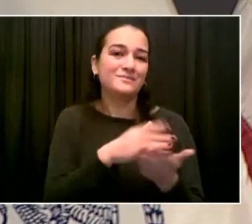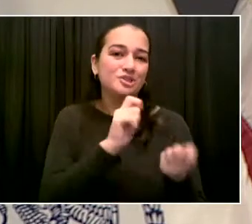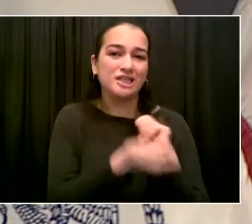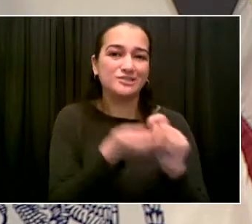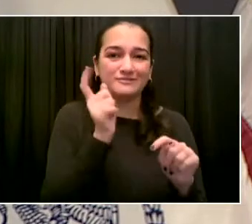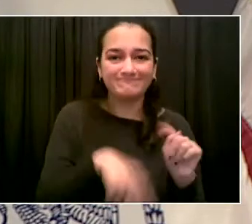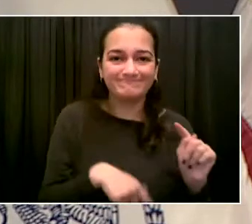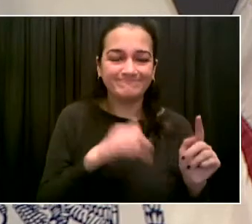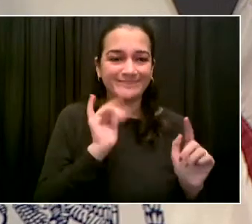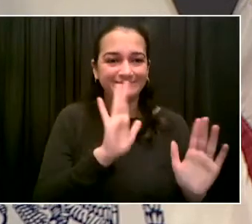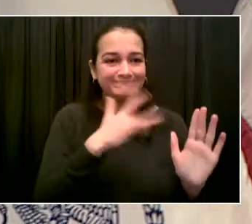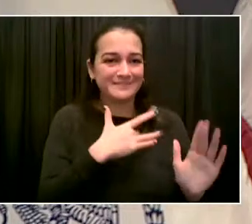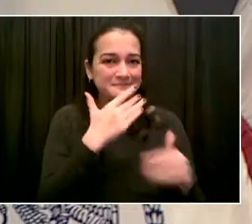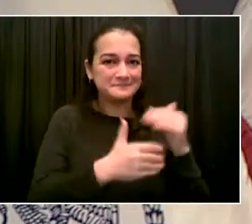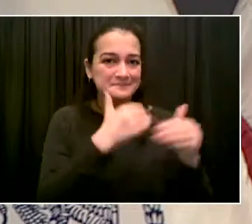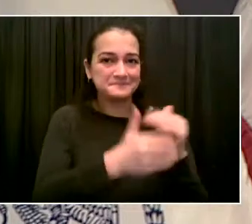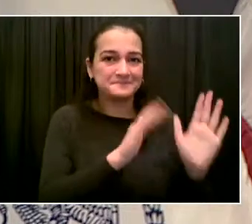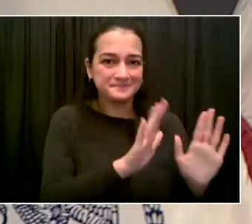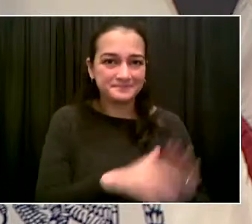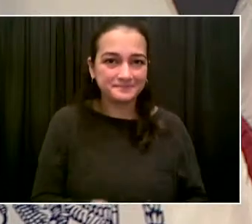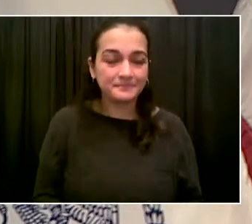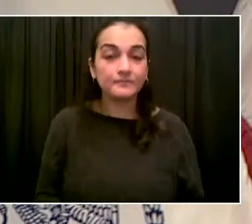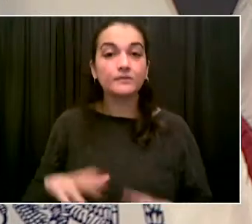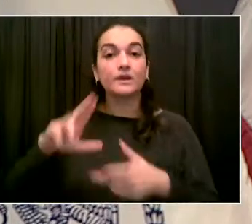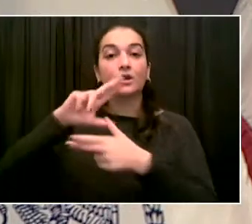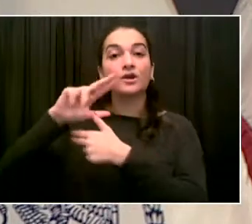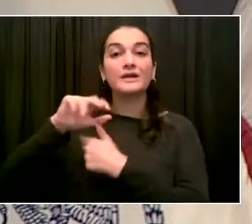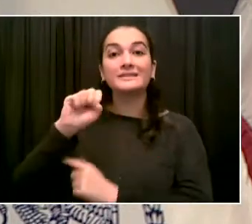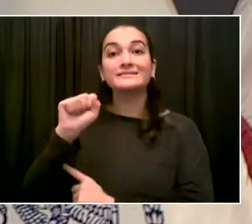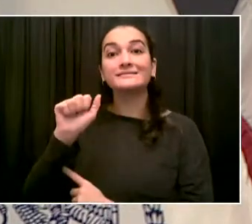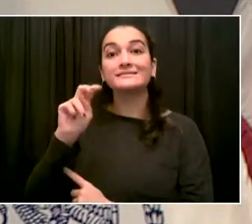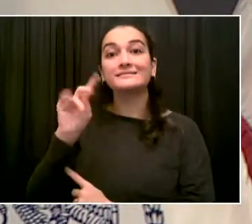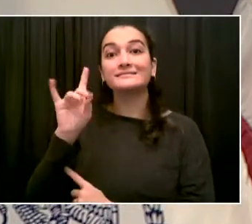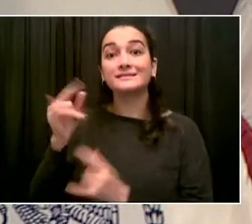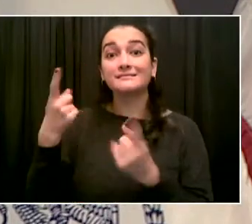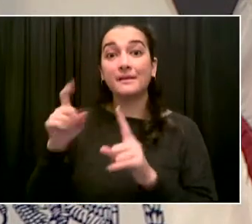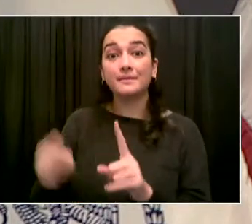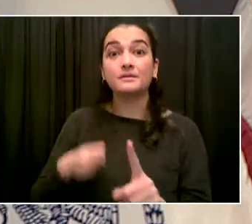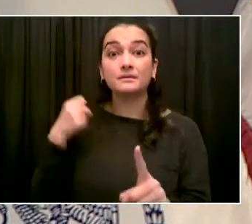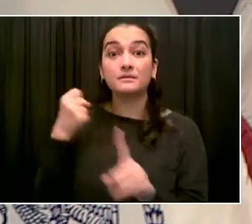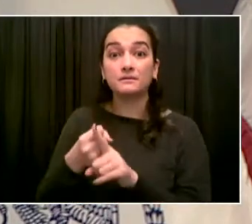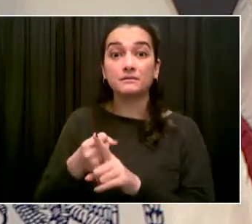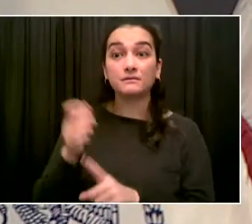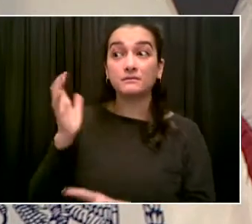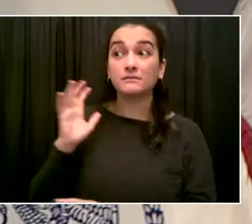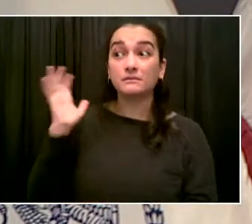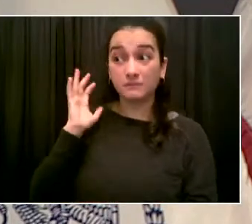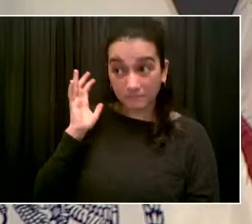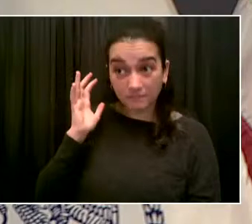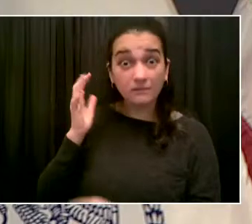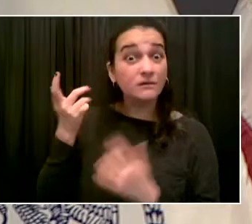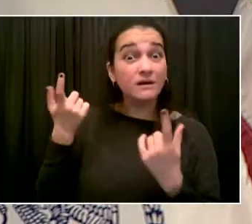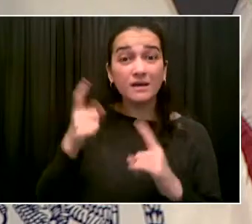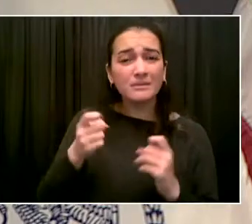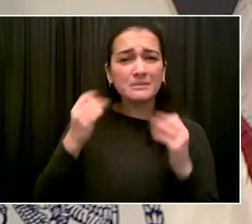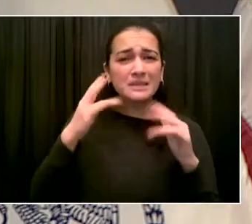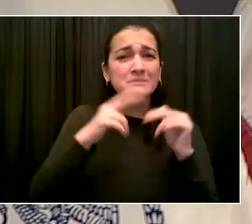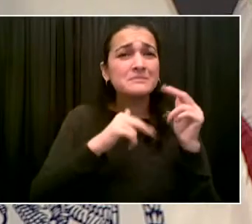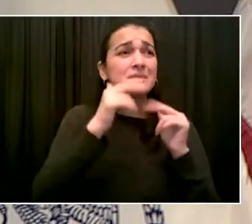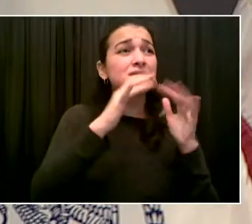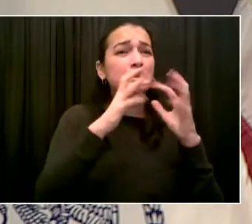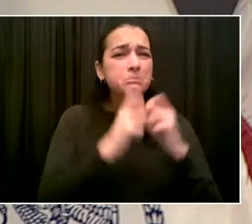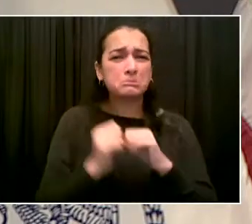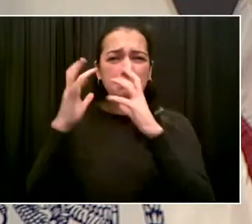I understand people have real and honest concerns, but why is this happening? Because we saw that community harmed deeply after Sandy. We